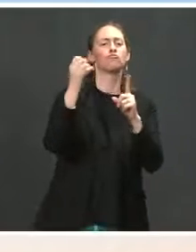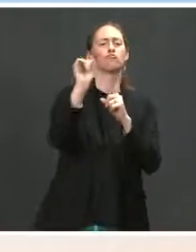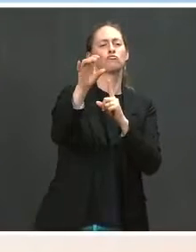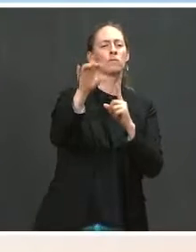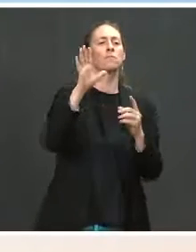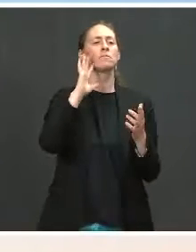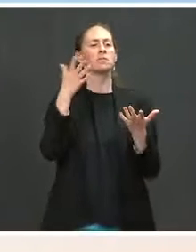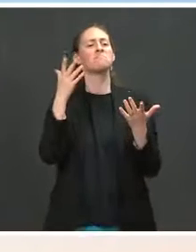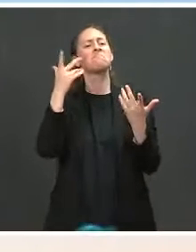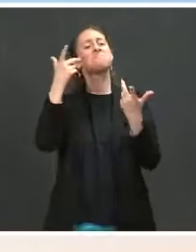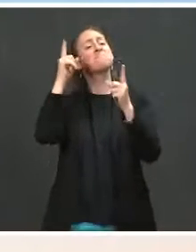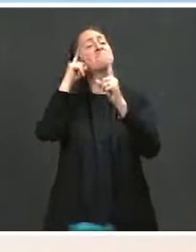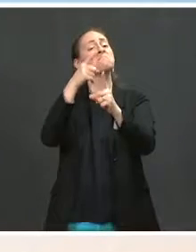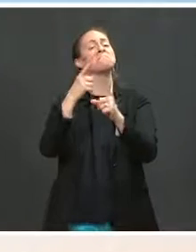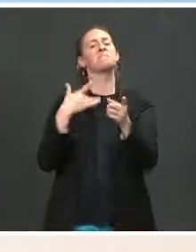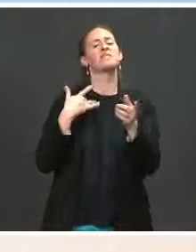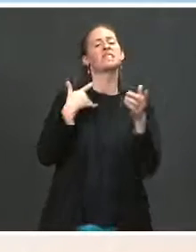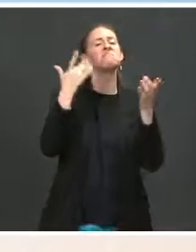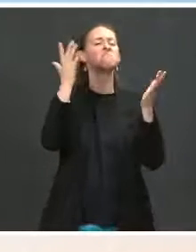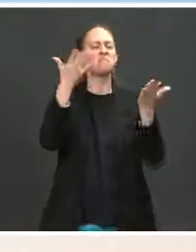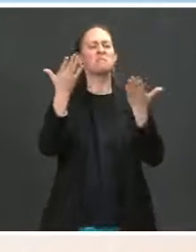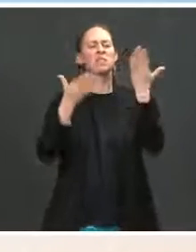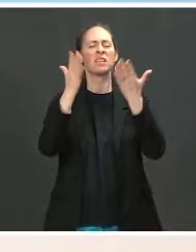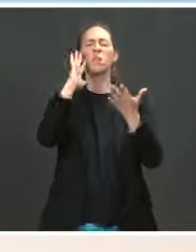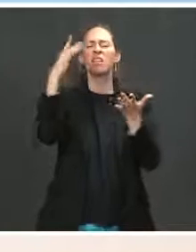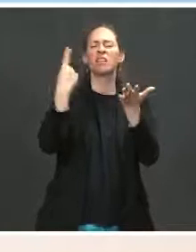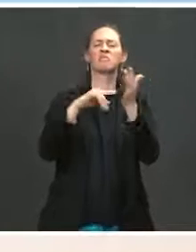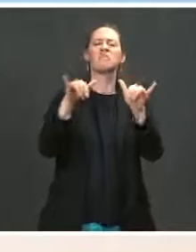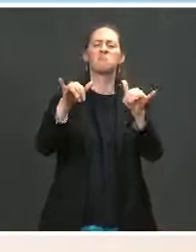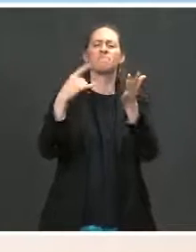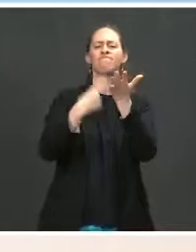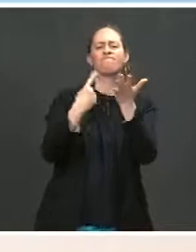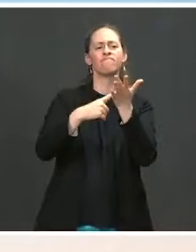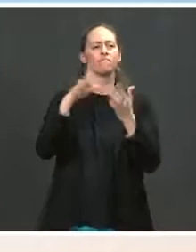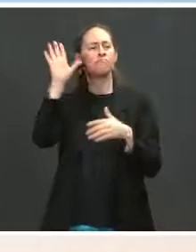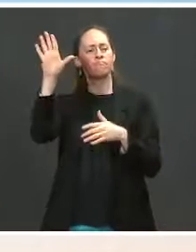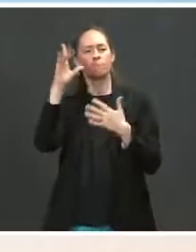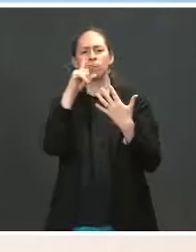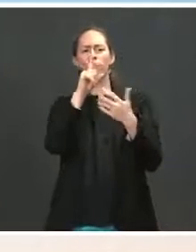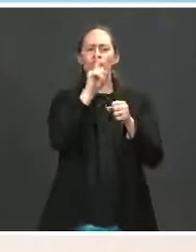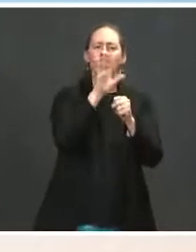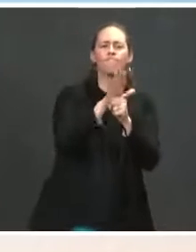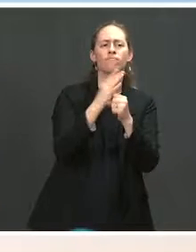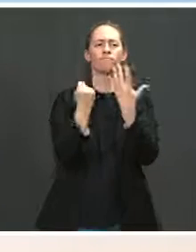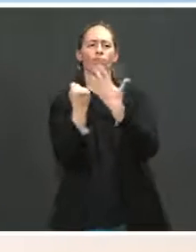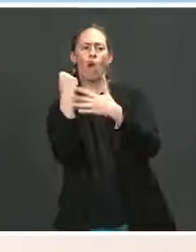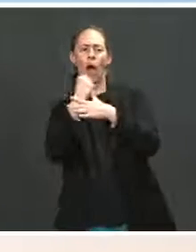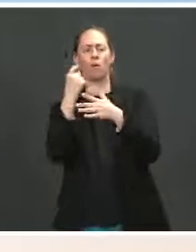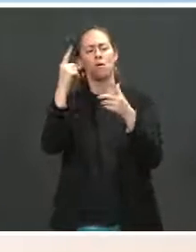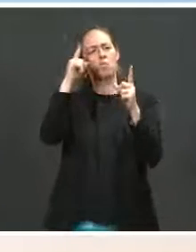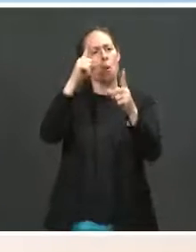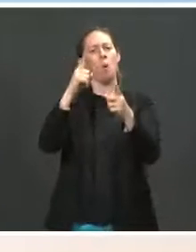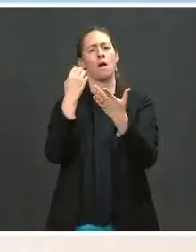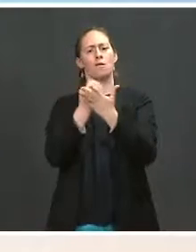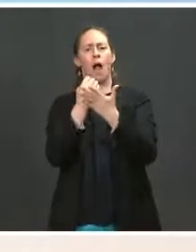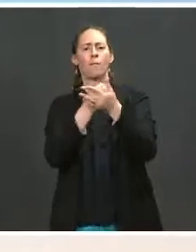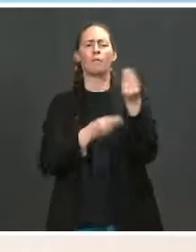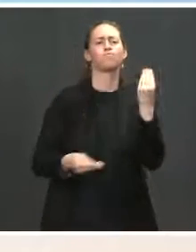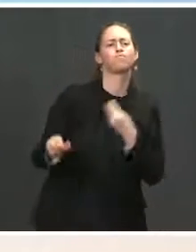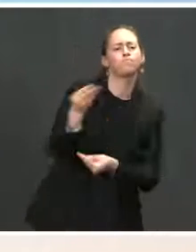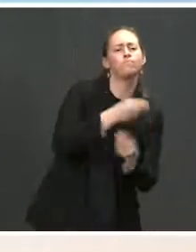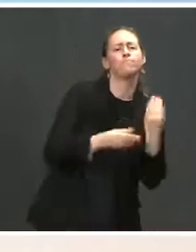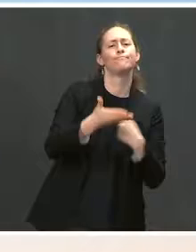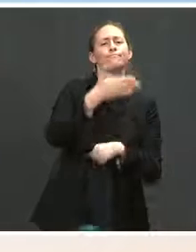that he will talk about all of the priorities and his commitment to building the economy back better, getting the pandemic under